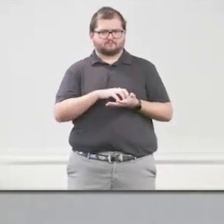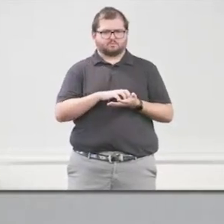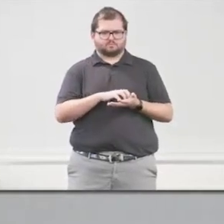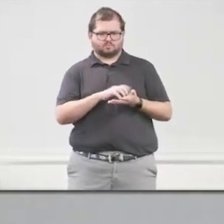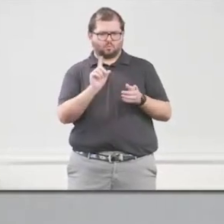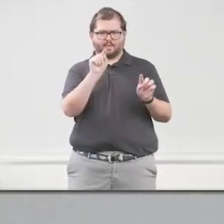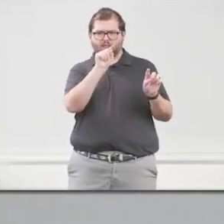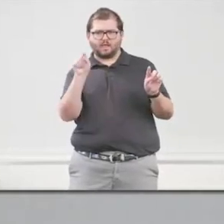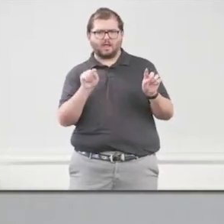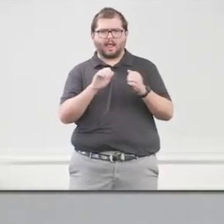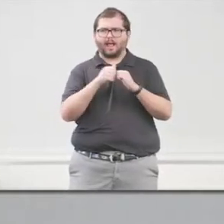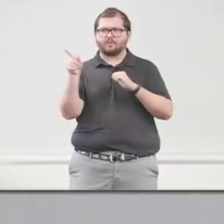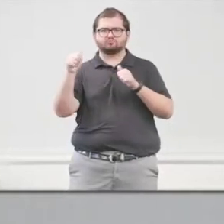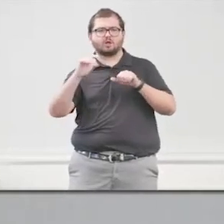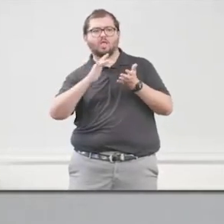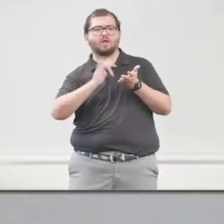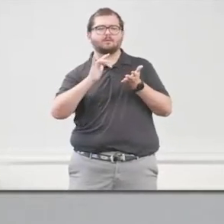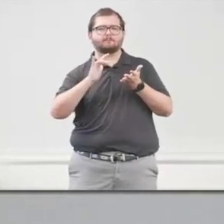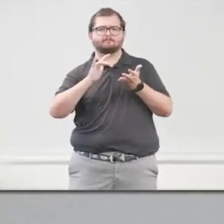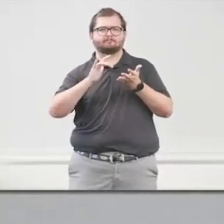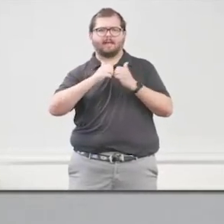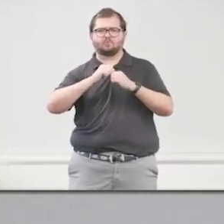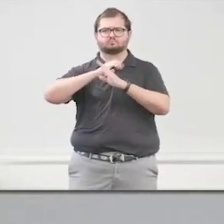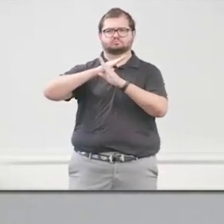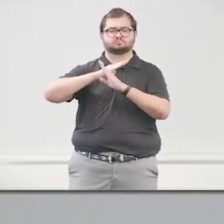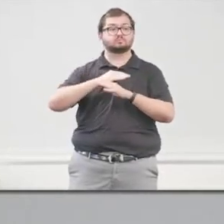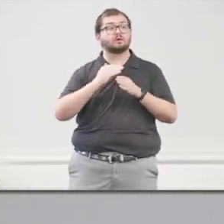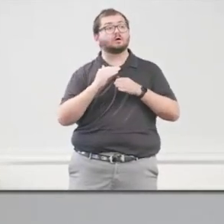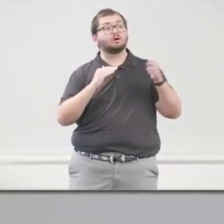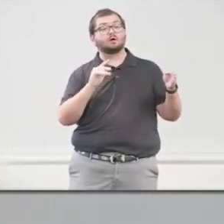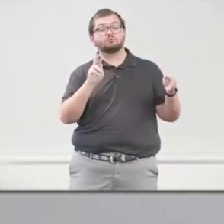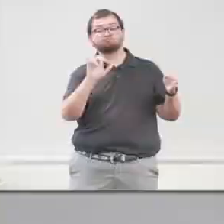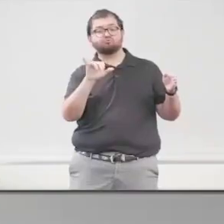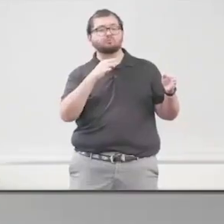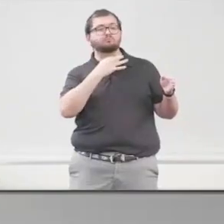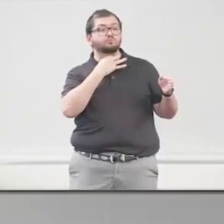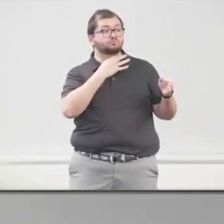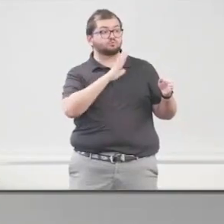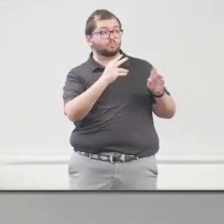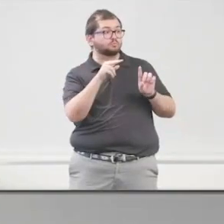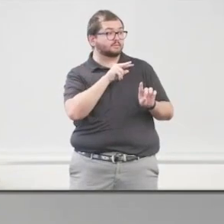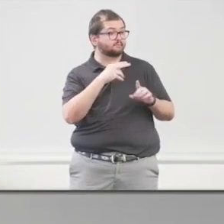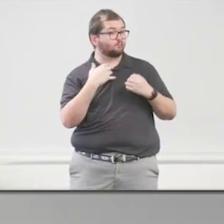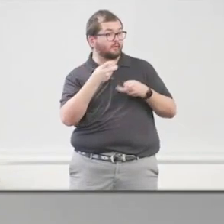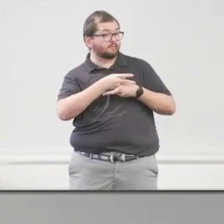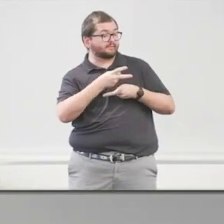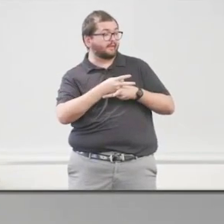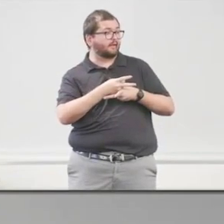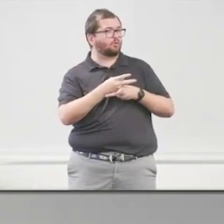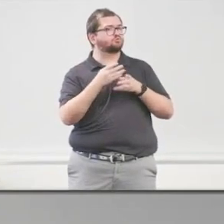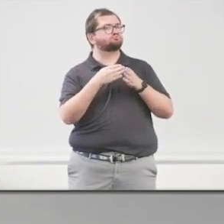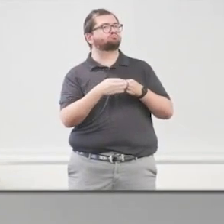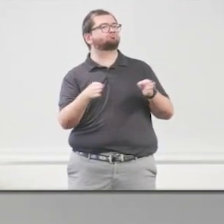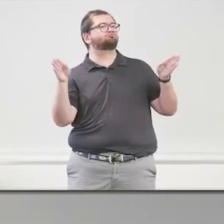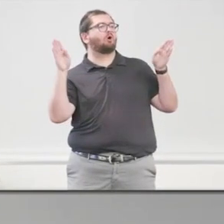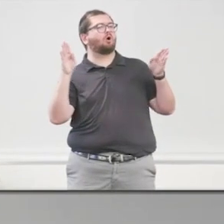take advantage of, and how do we best defend against those things? Troy, how about you? You have a unique perspective, both from the healthcare side as well as sort of the broad